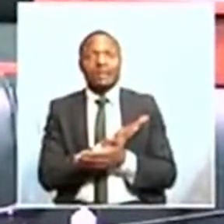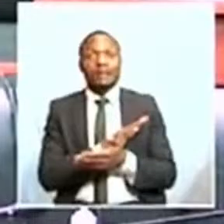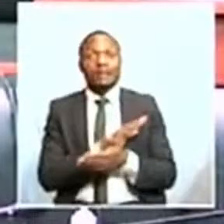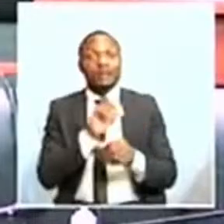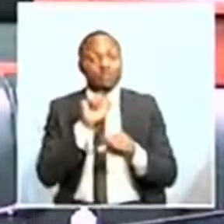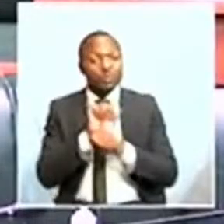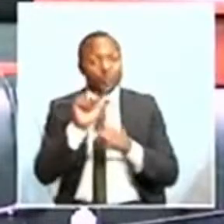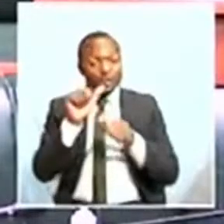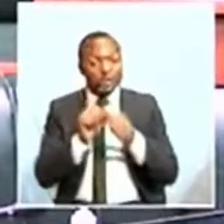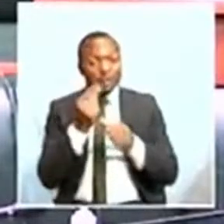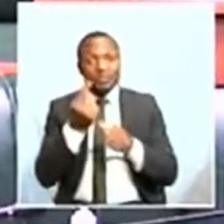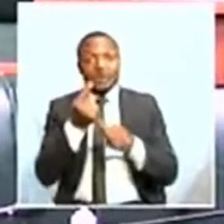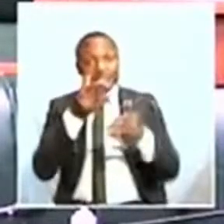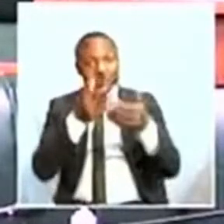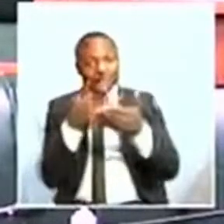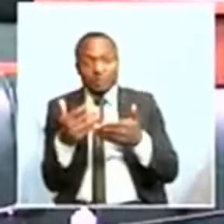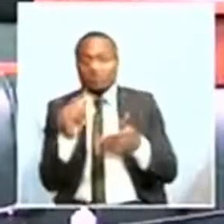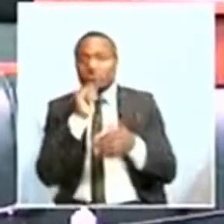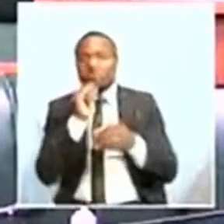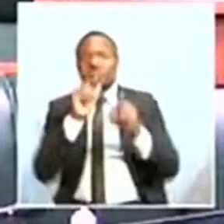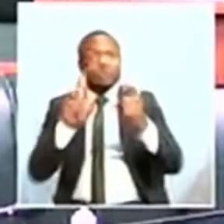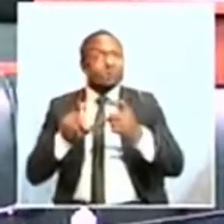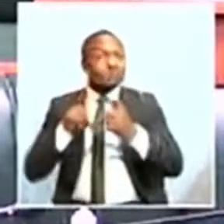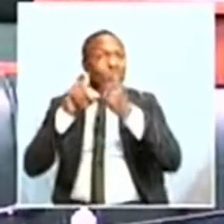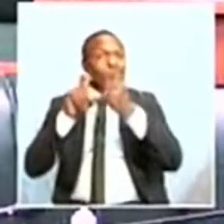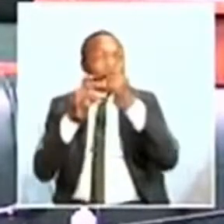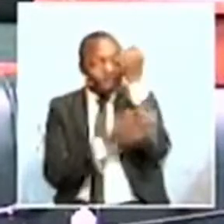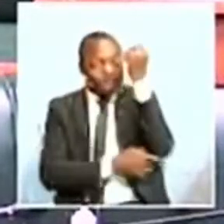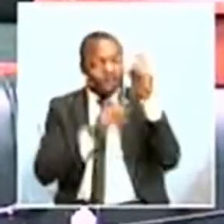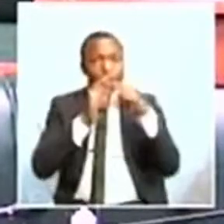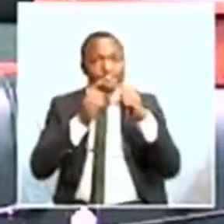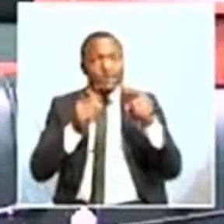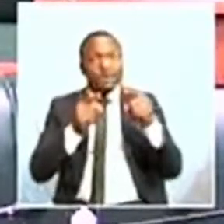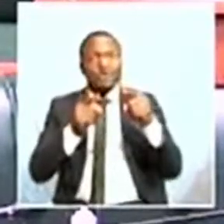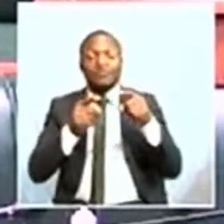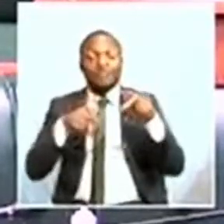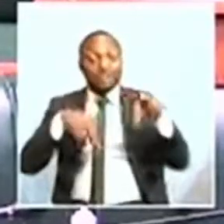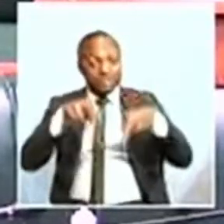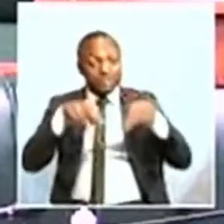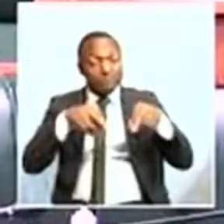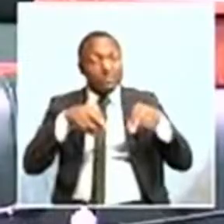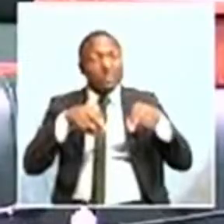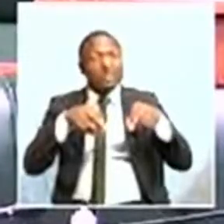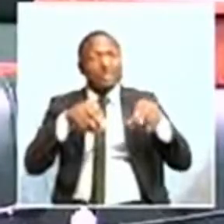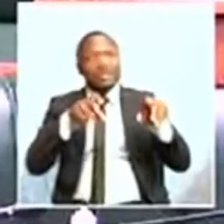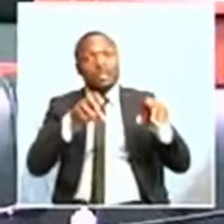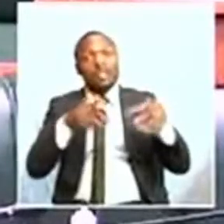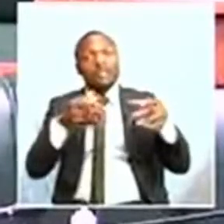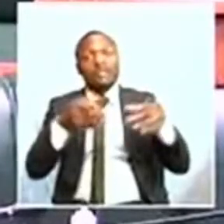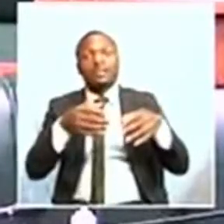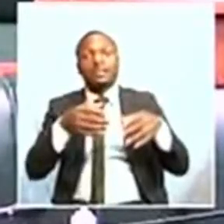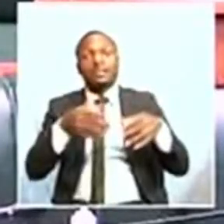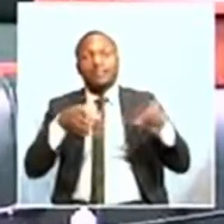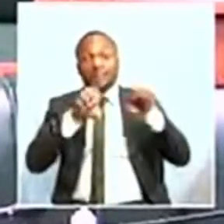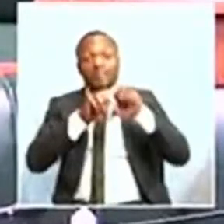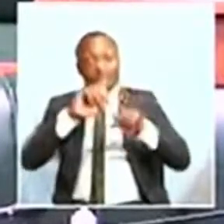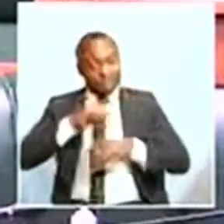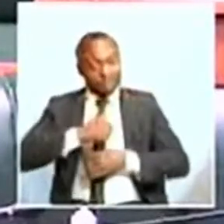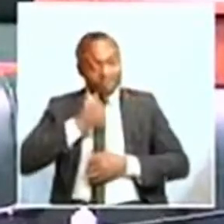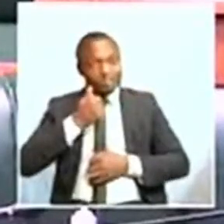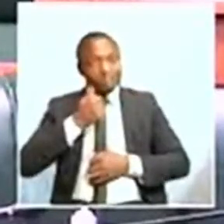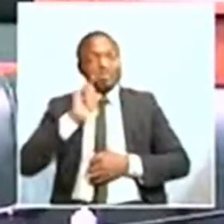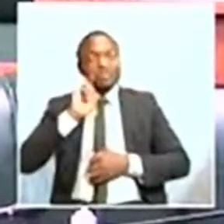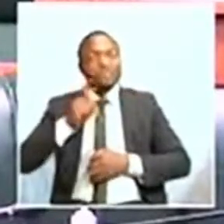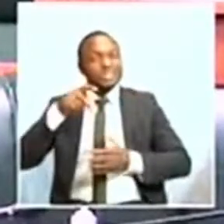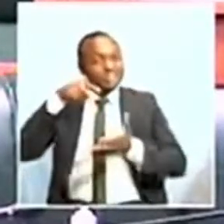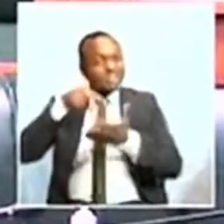can not only affect the poor, but even our relatives, even ourselves. We have to stand up and to stand up